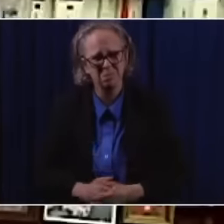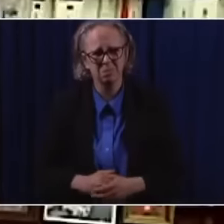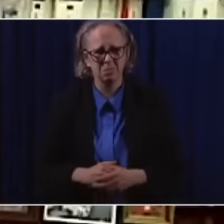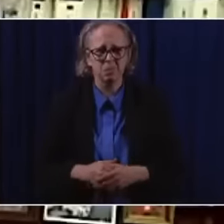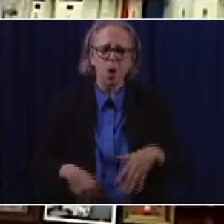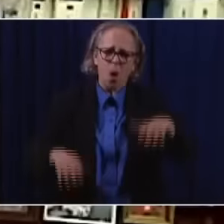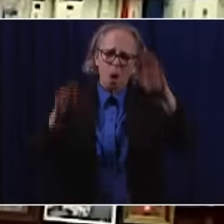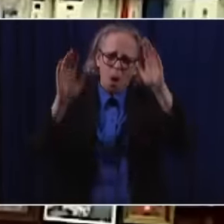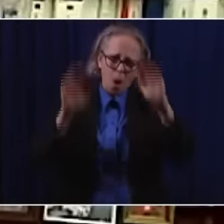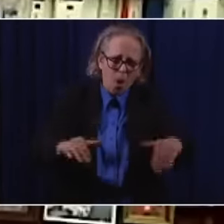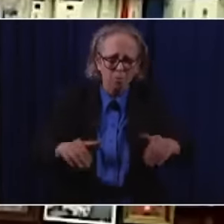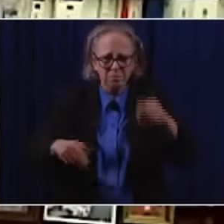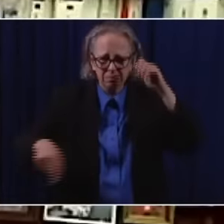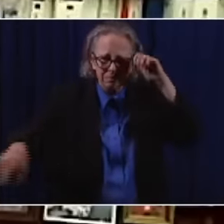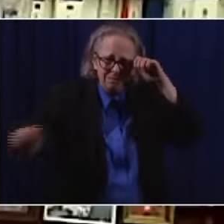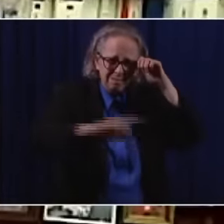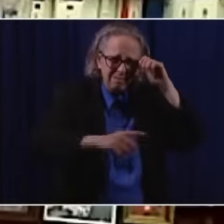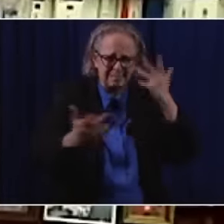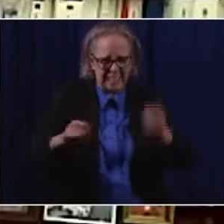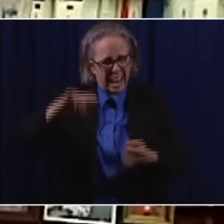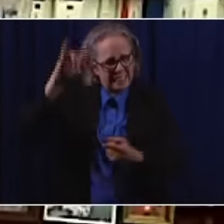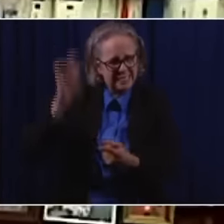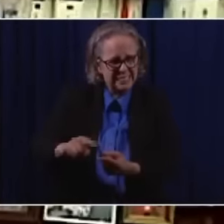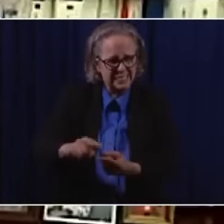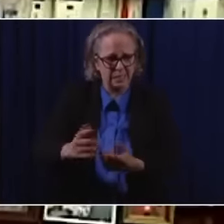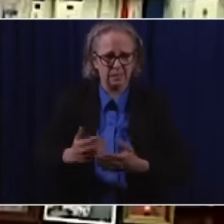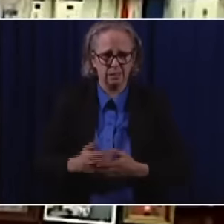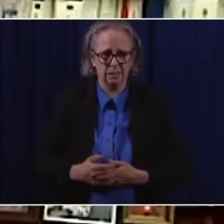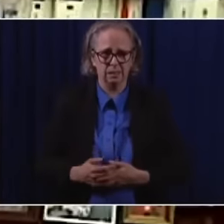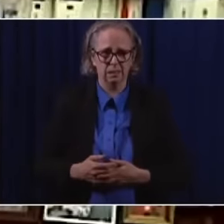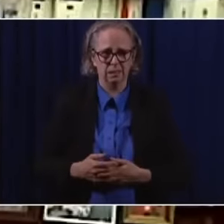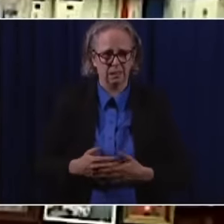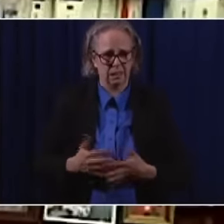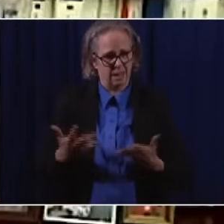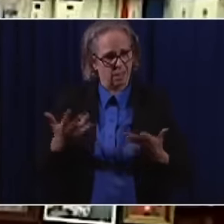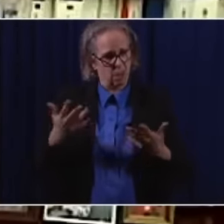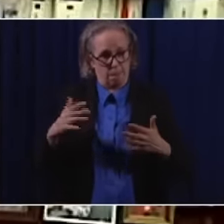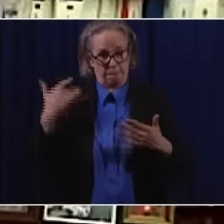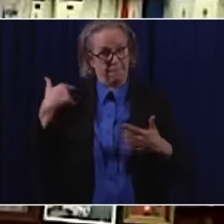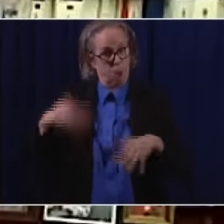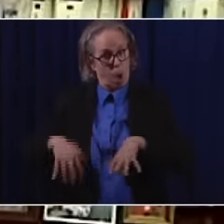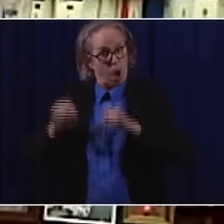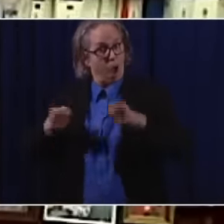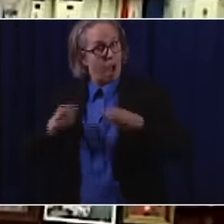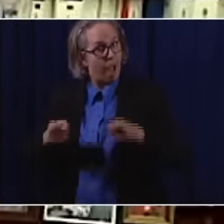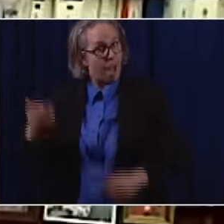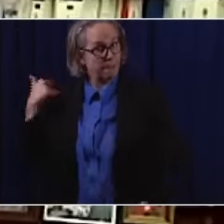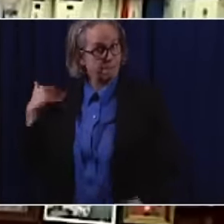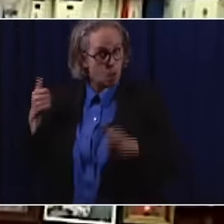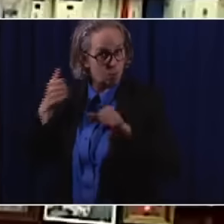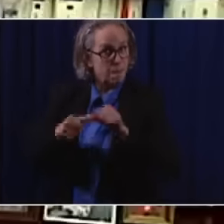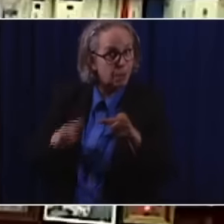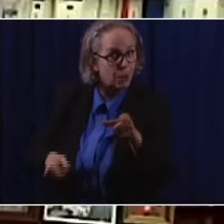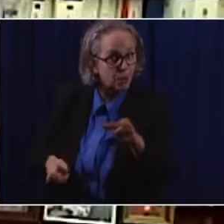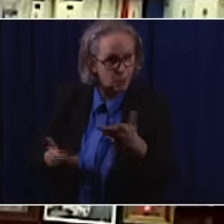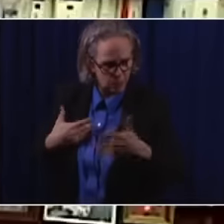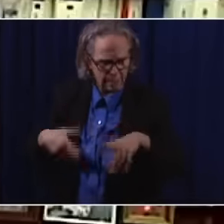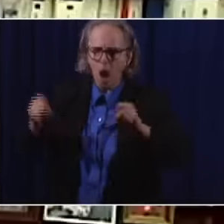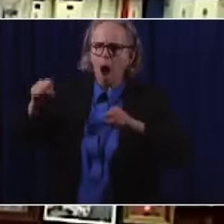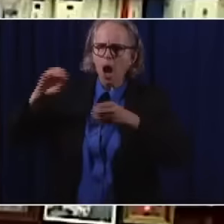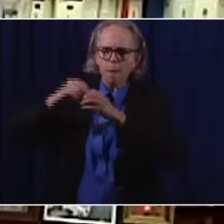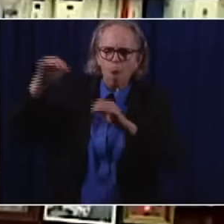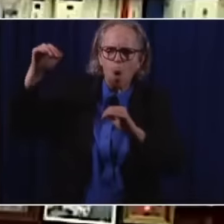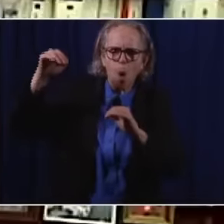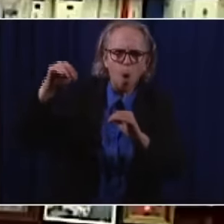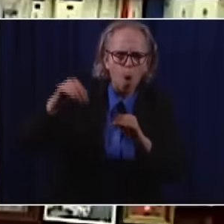that we've done this before. We've bent the curve and kept this from becoming a worse problem than it's been